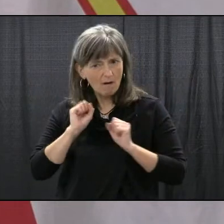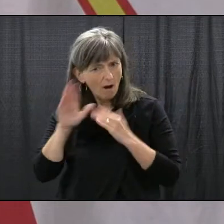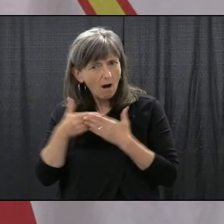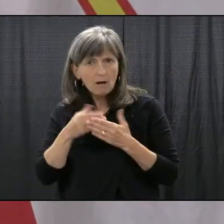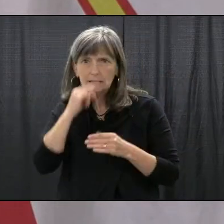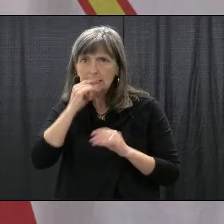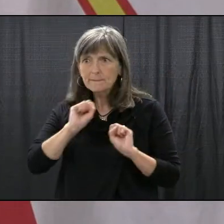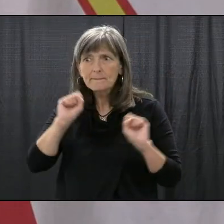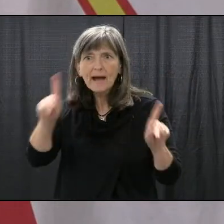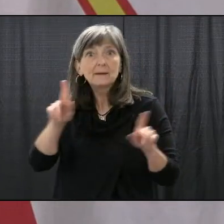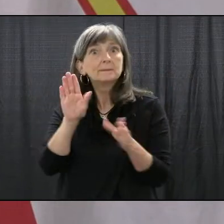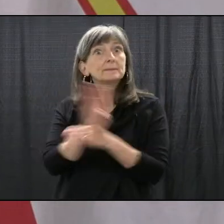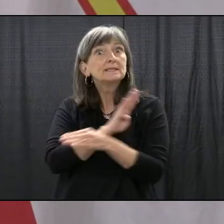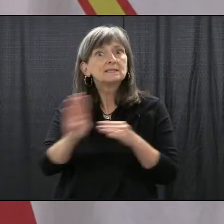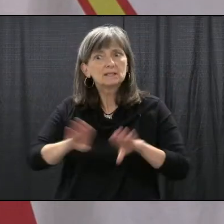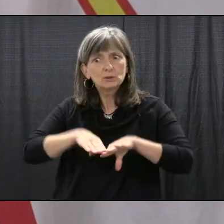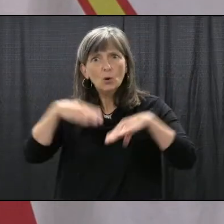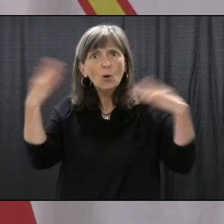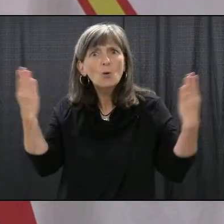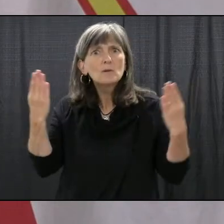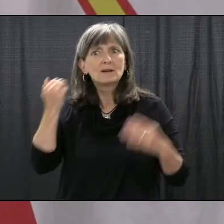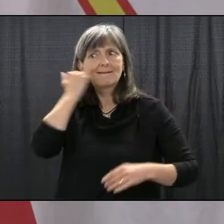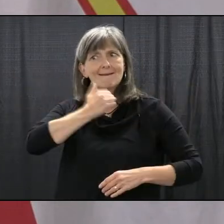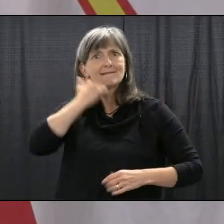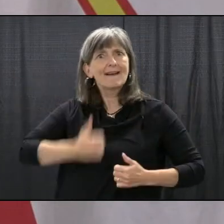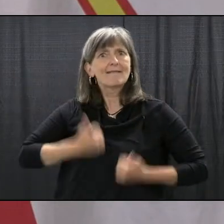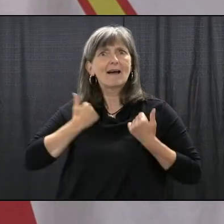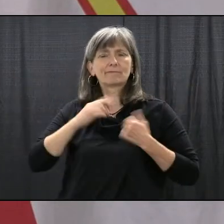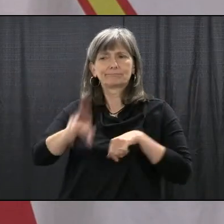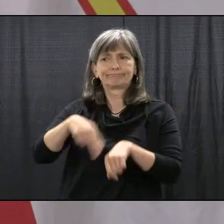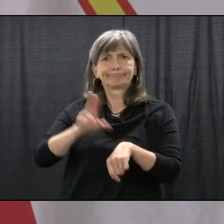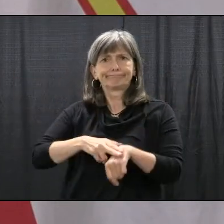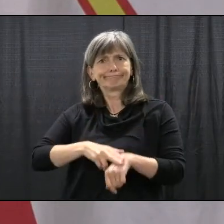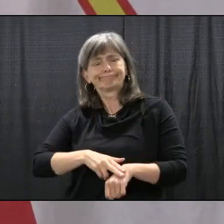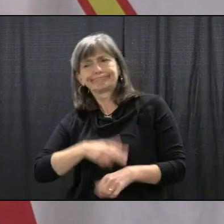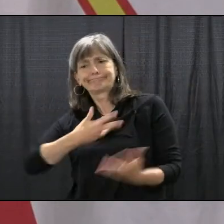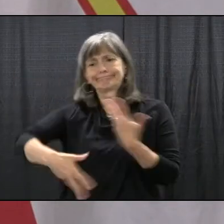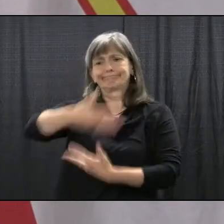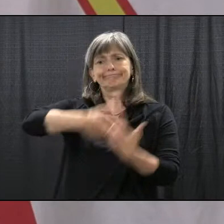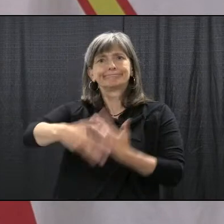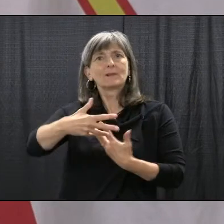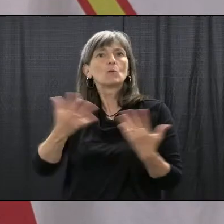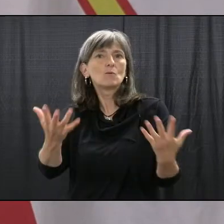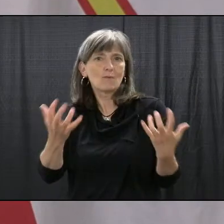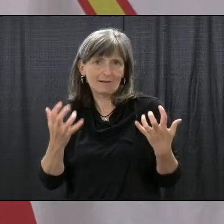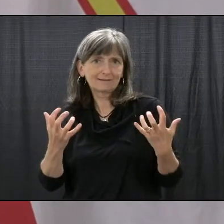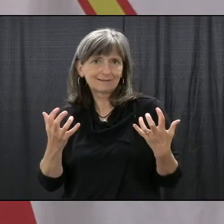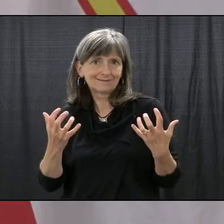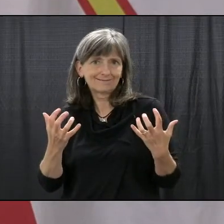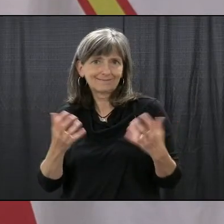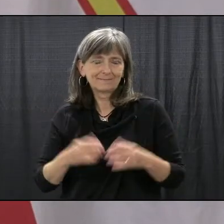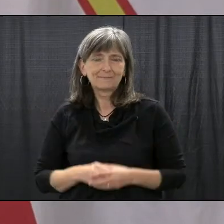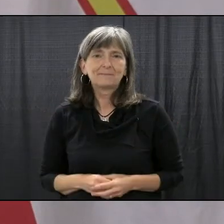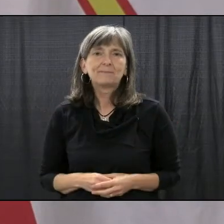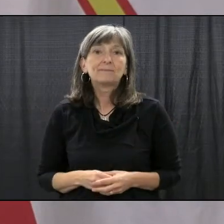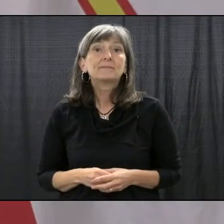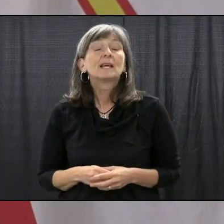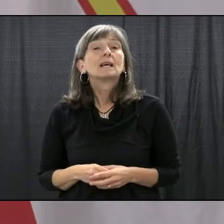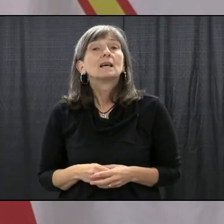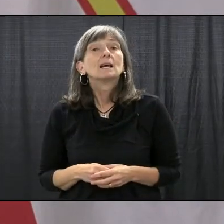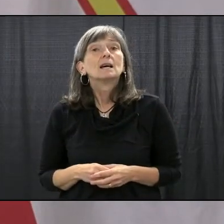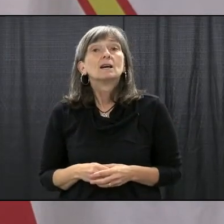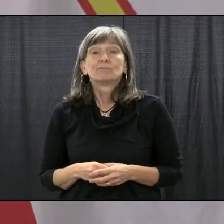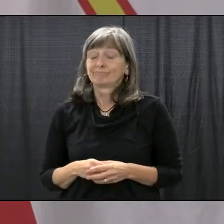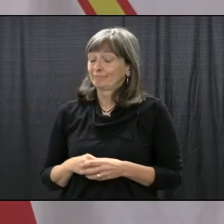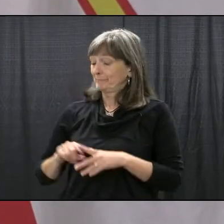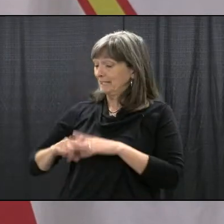normal. And this can only happen if we can control the spread of COVID-19. We have said from day one that the only